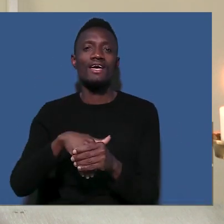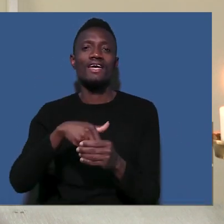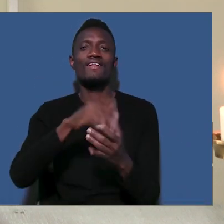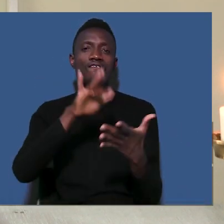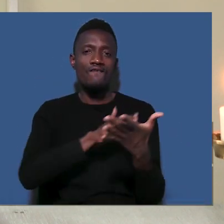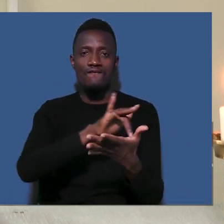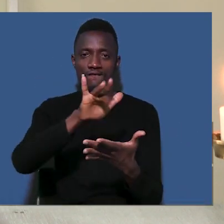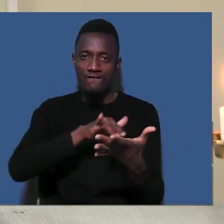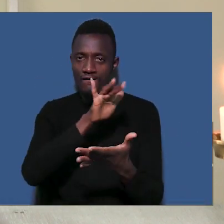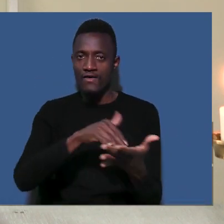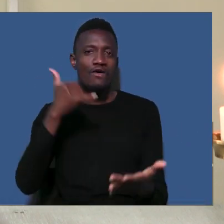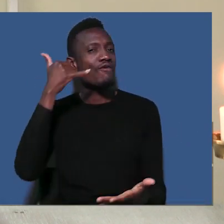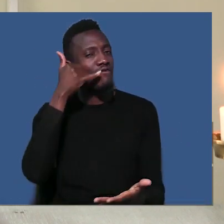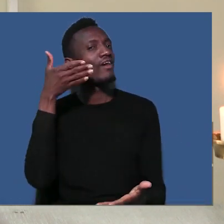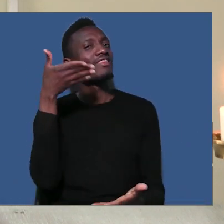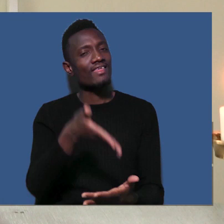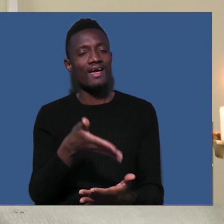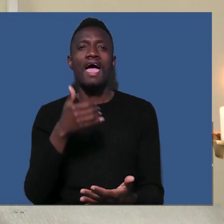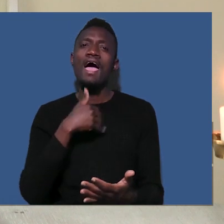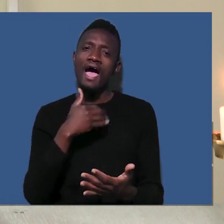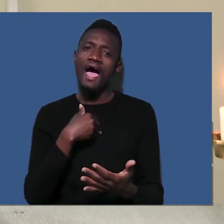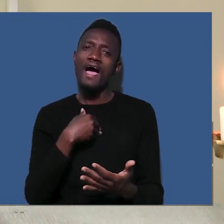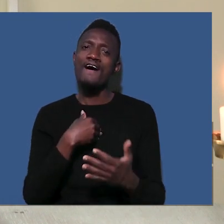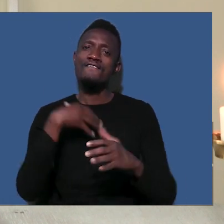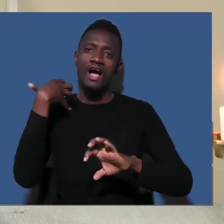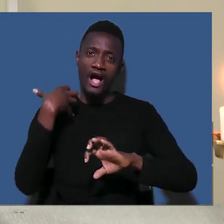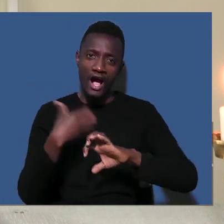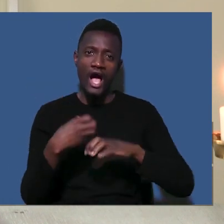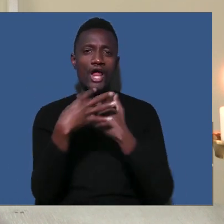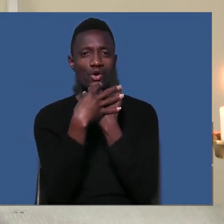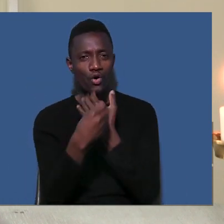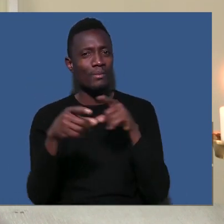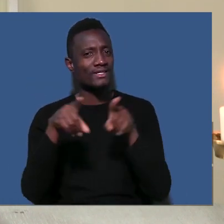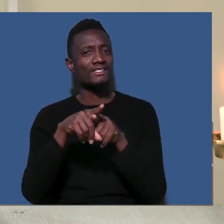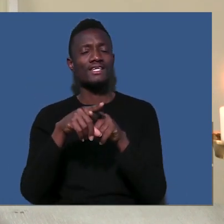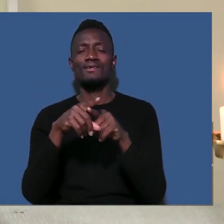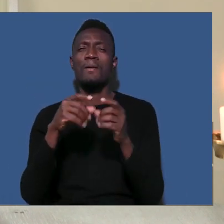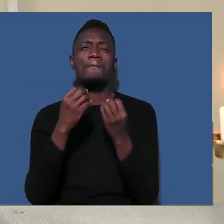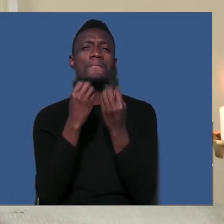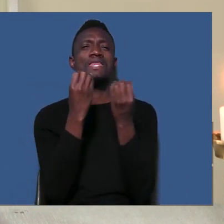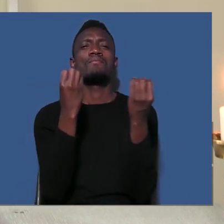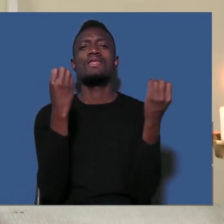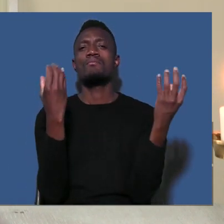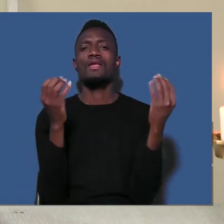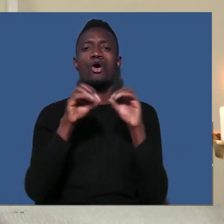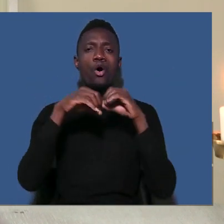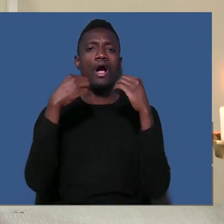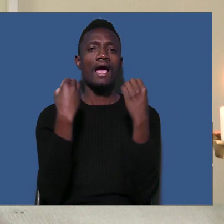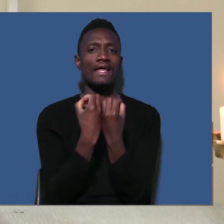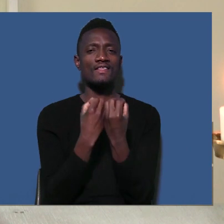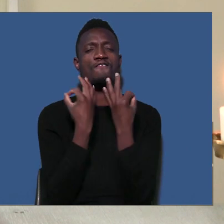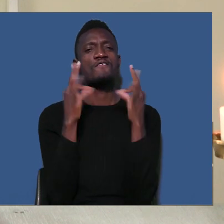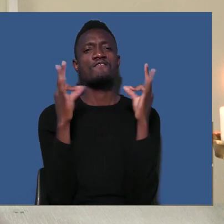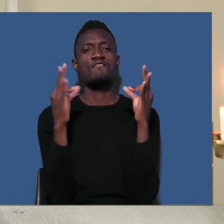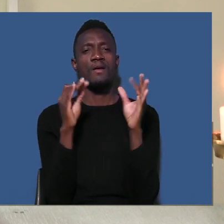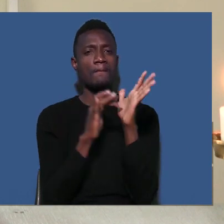it's available. We have hard copy. And we have many organizations that gives Bibles freely. And so,